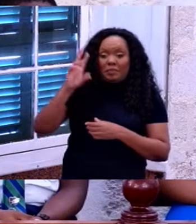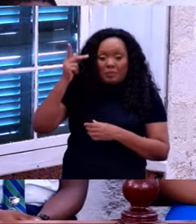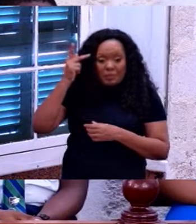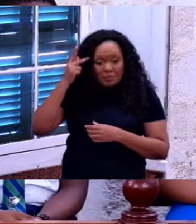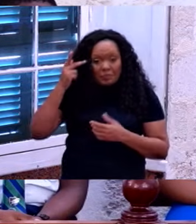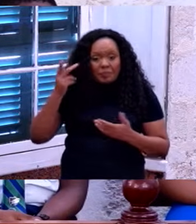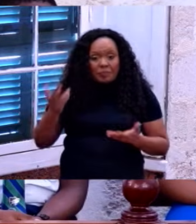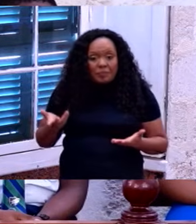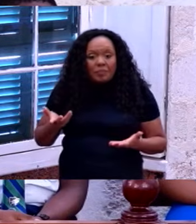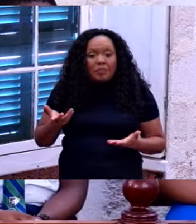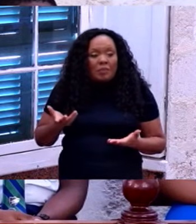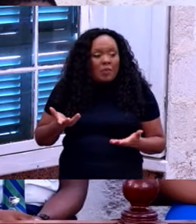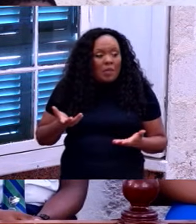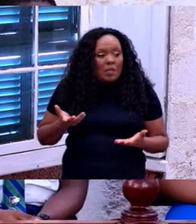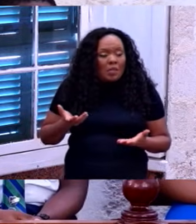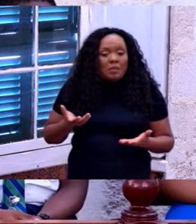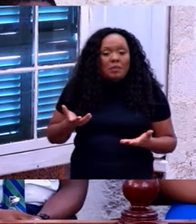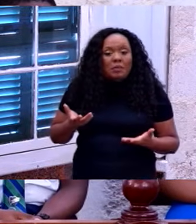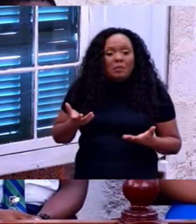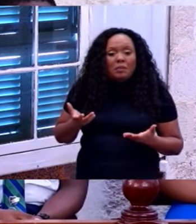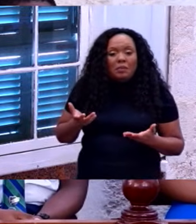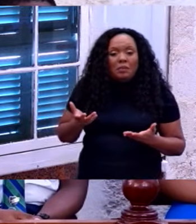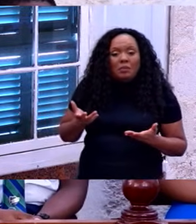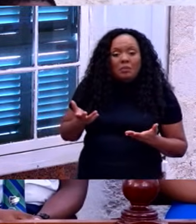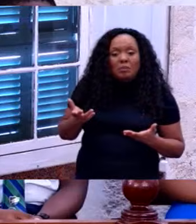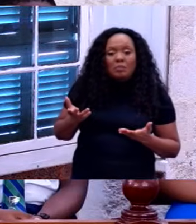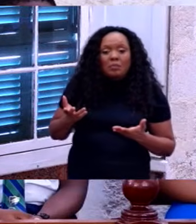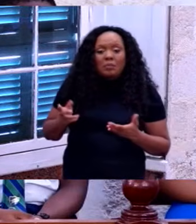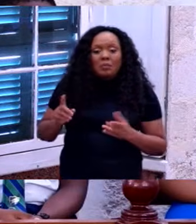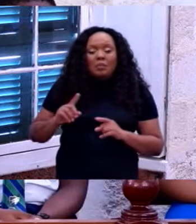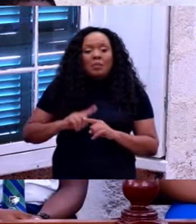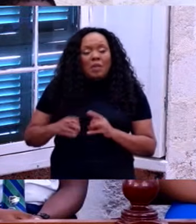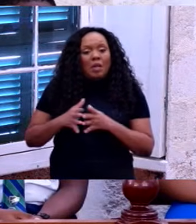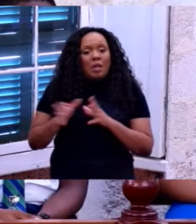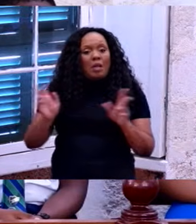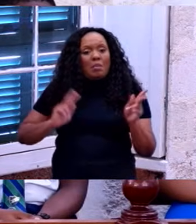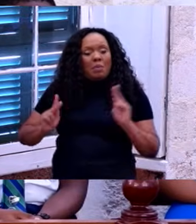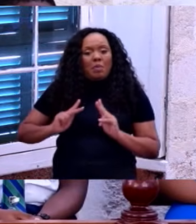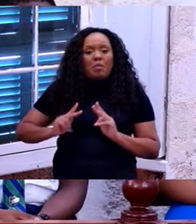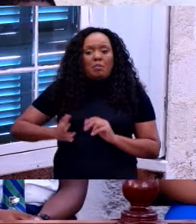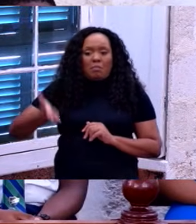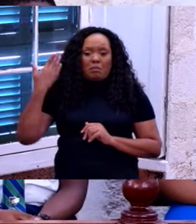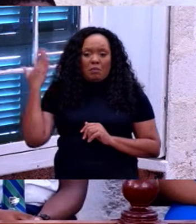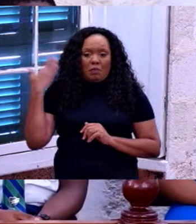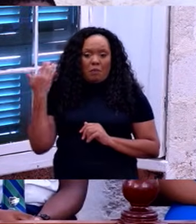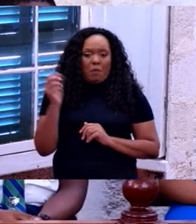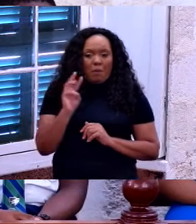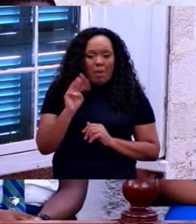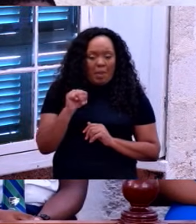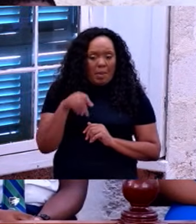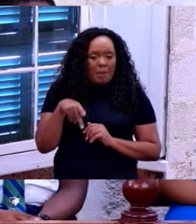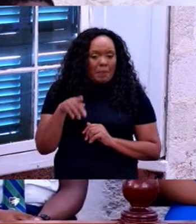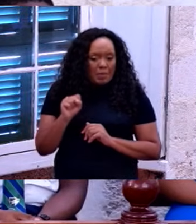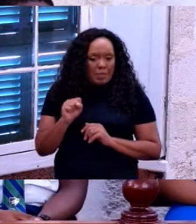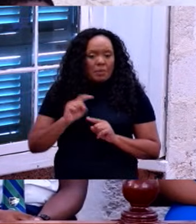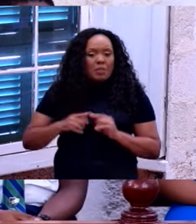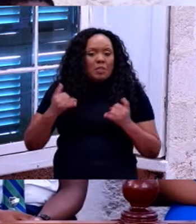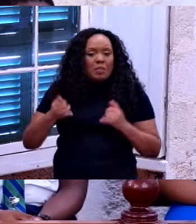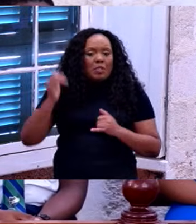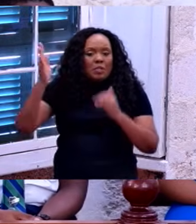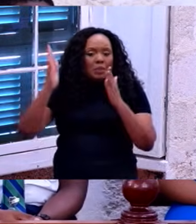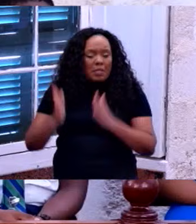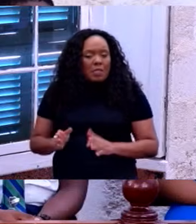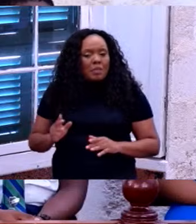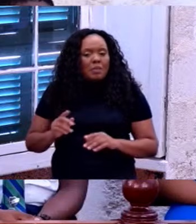government business, most speakers have been current or former MPs. A fun fact would be to look at the current